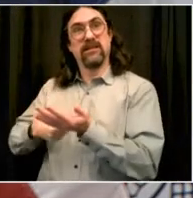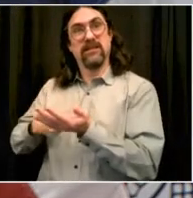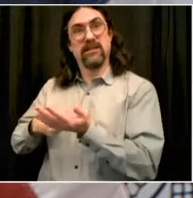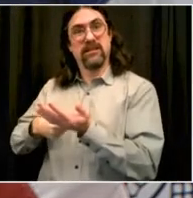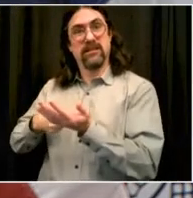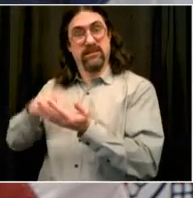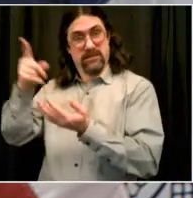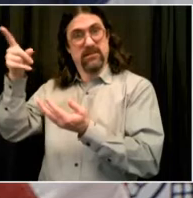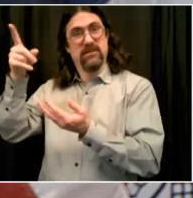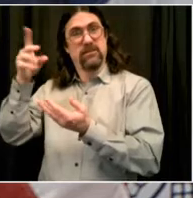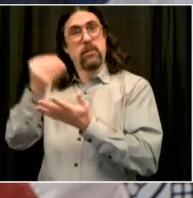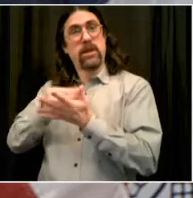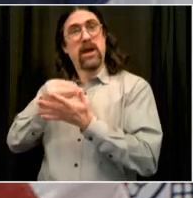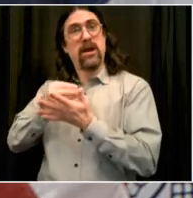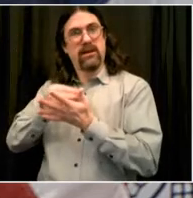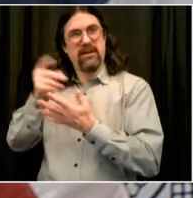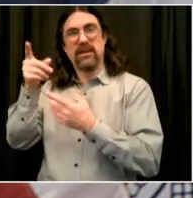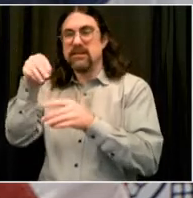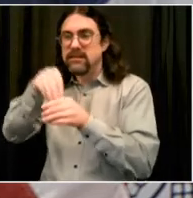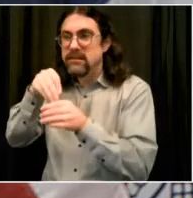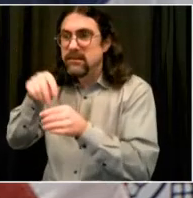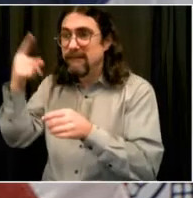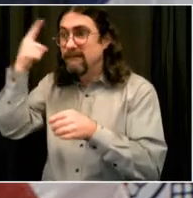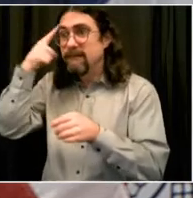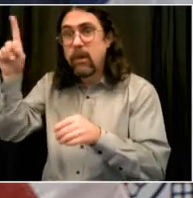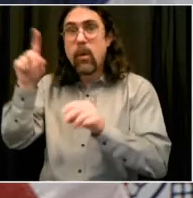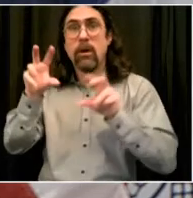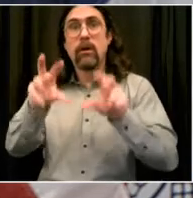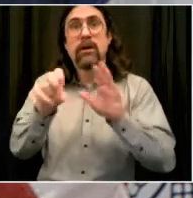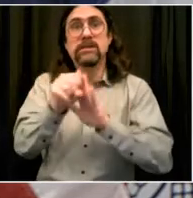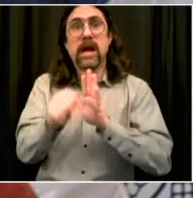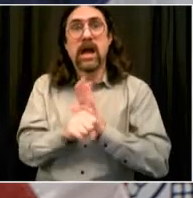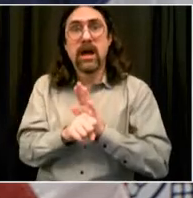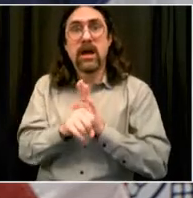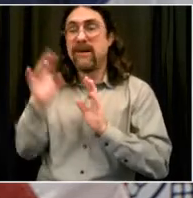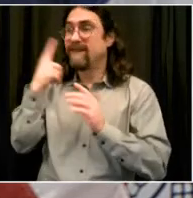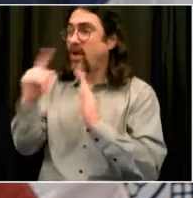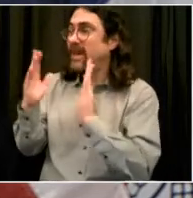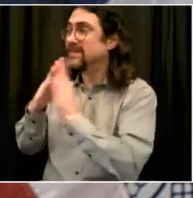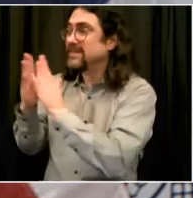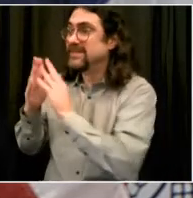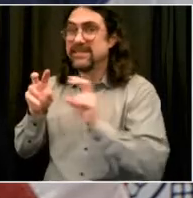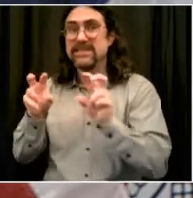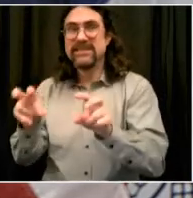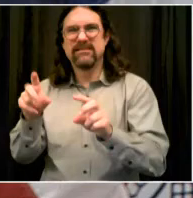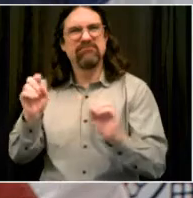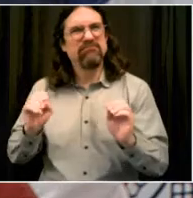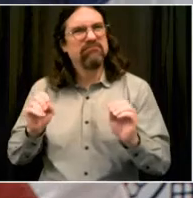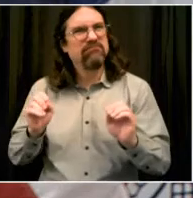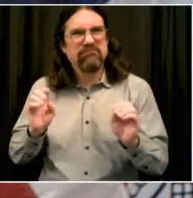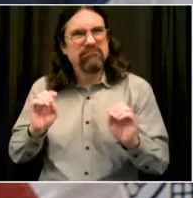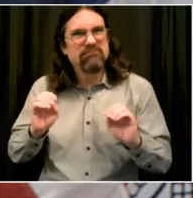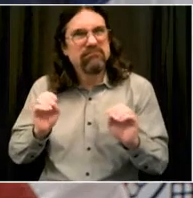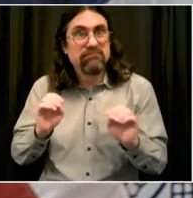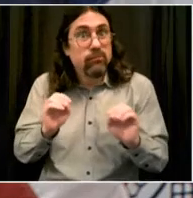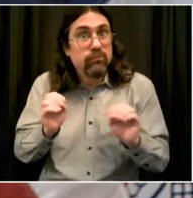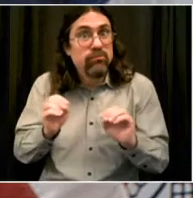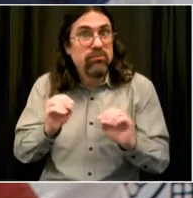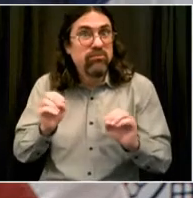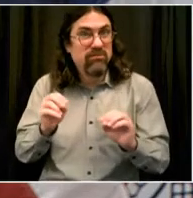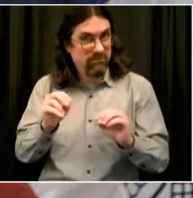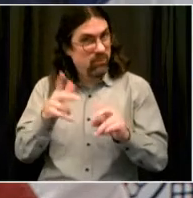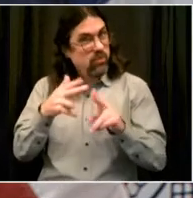seeing anything coherent. And the fact they're still debating whether there will be state and local aid means they literally could consider